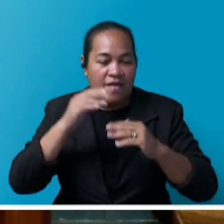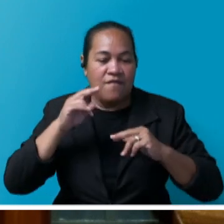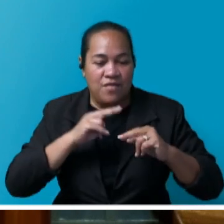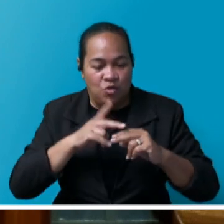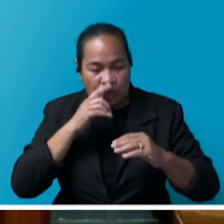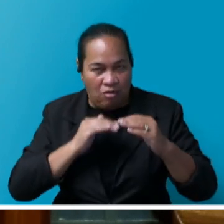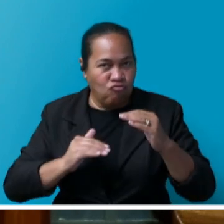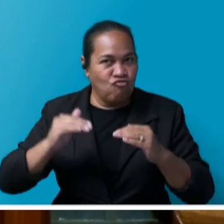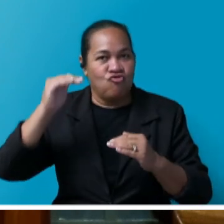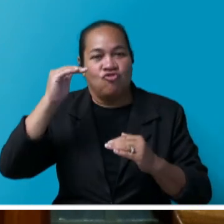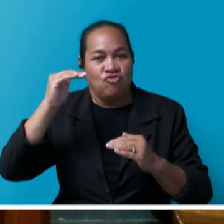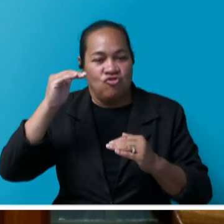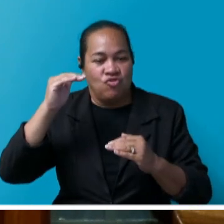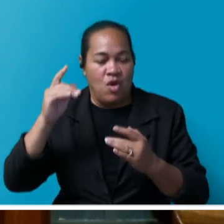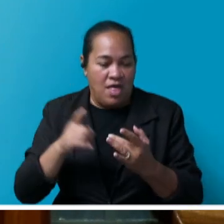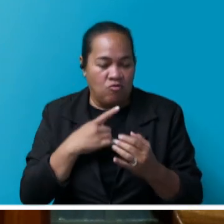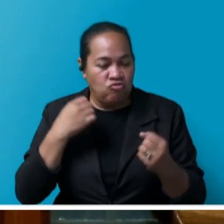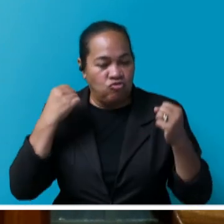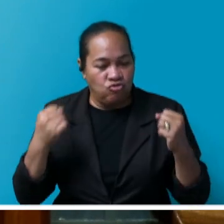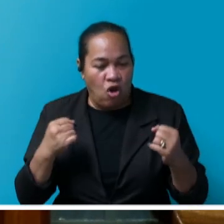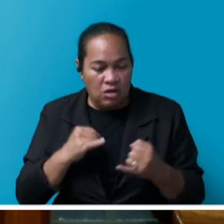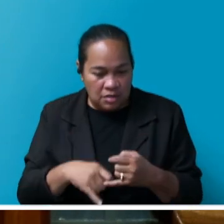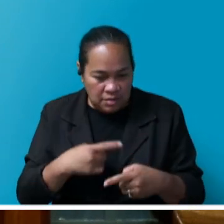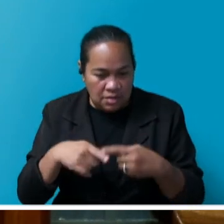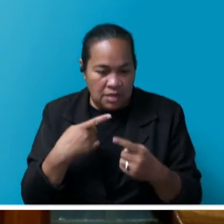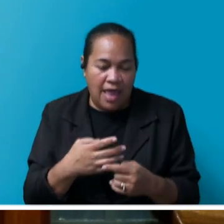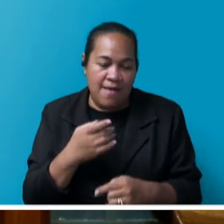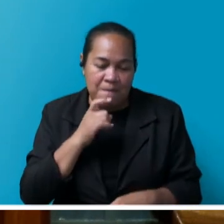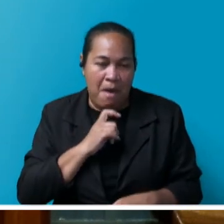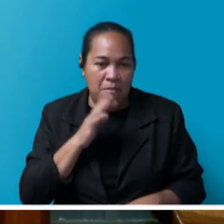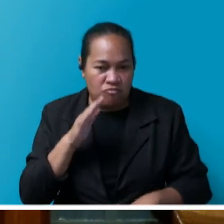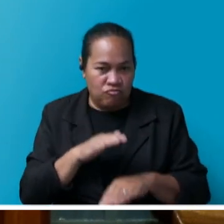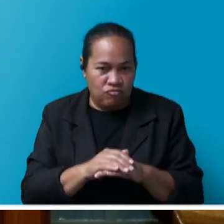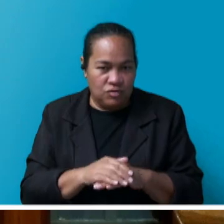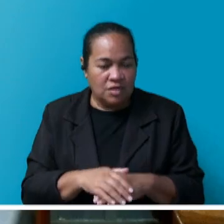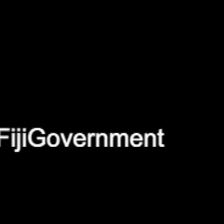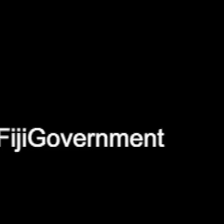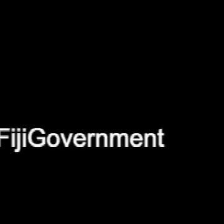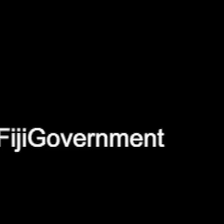nations, a Fiji that is strong, sustainable, and full of promise. May God bless Fiji.